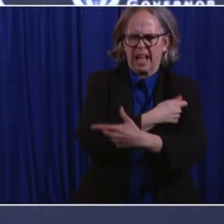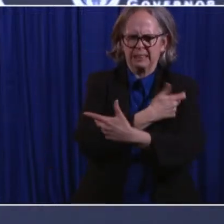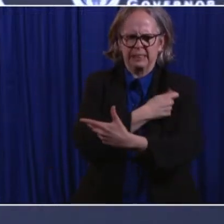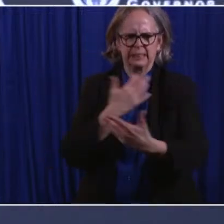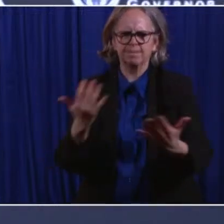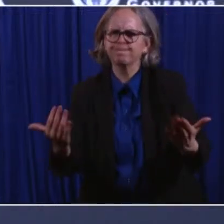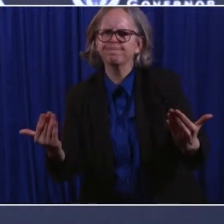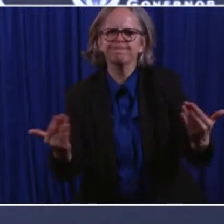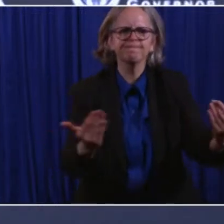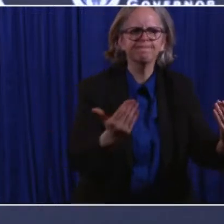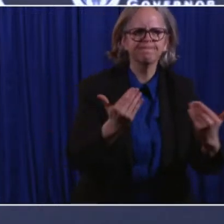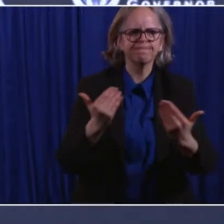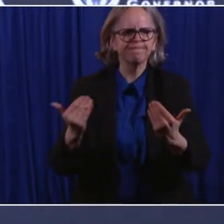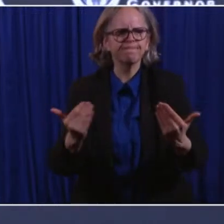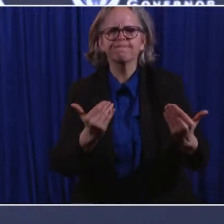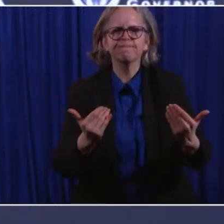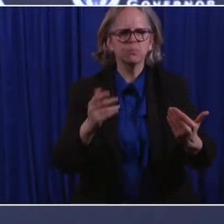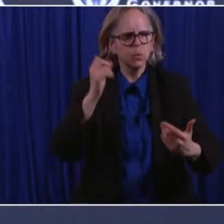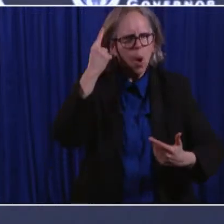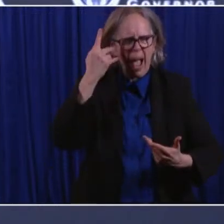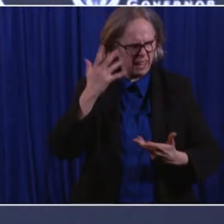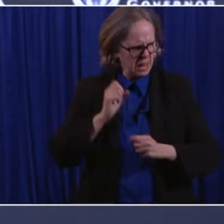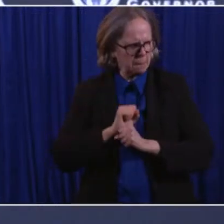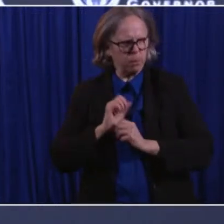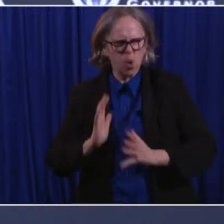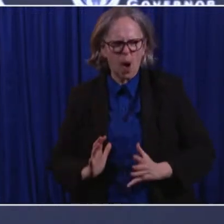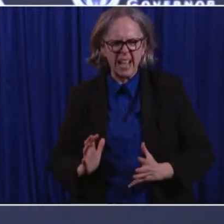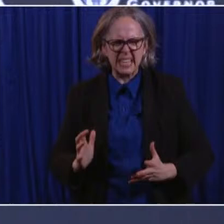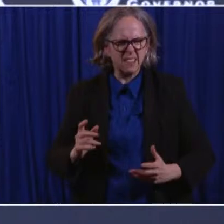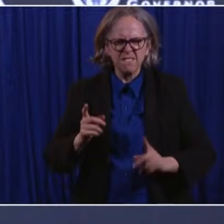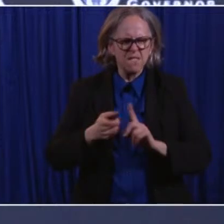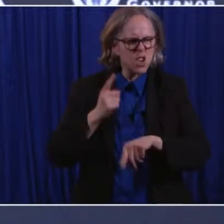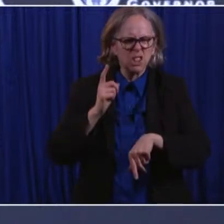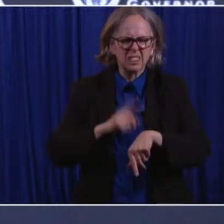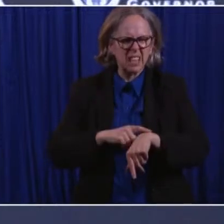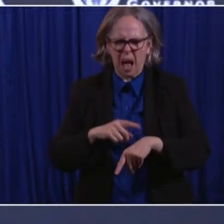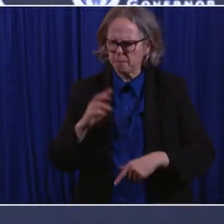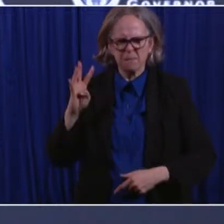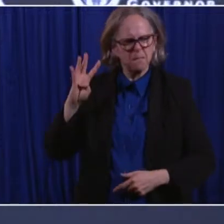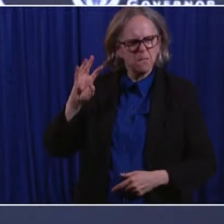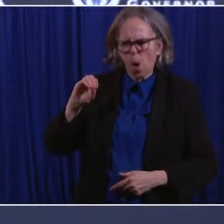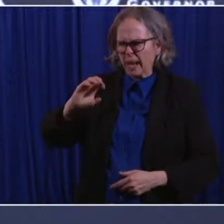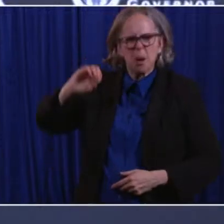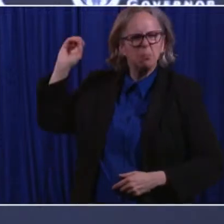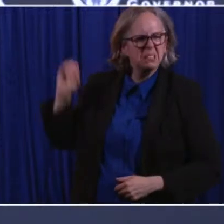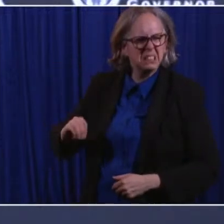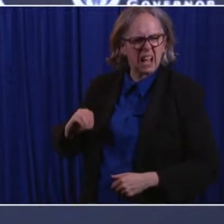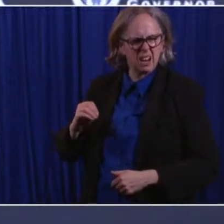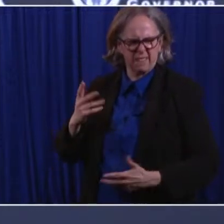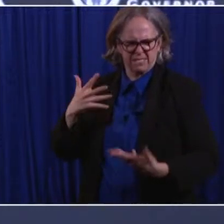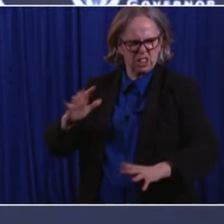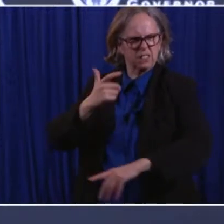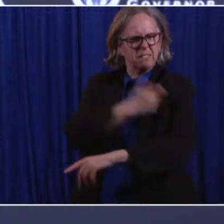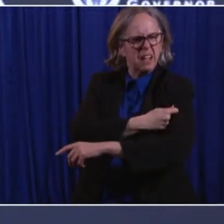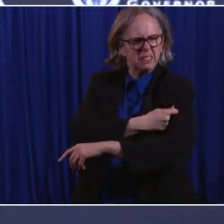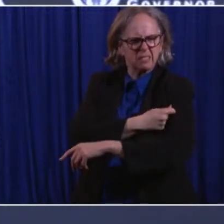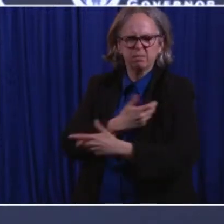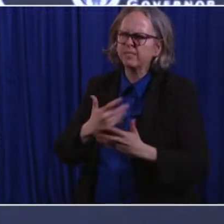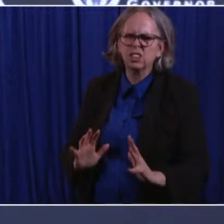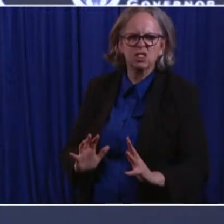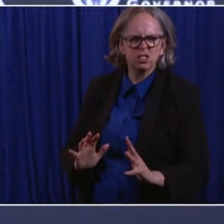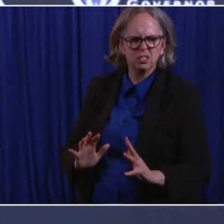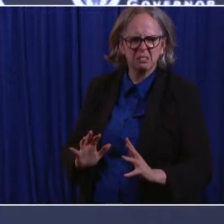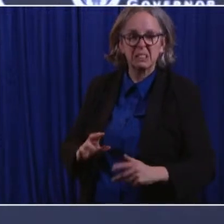had 40% of uptake of people working in nursing homes who were vaccinated. Second time through, those numbers went